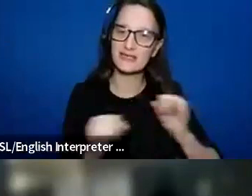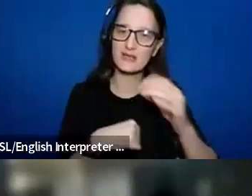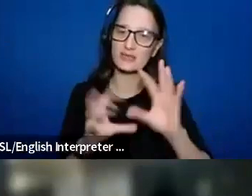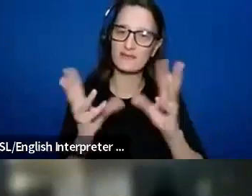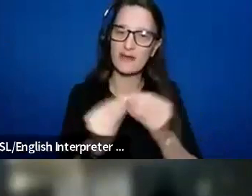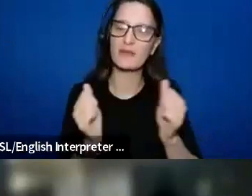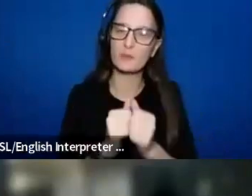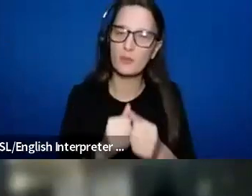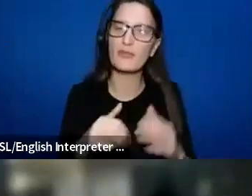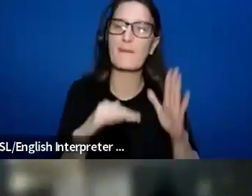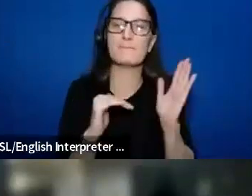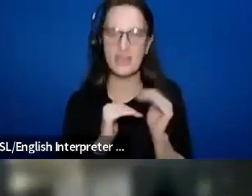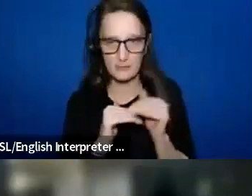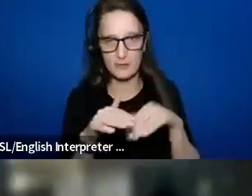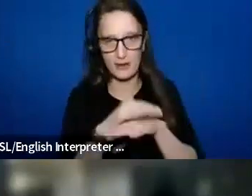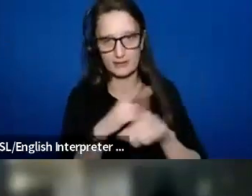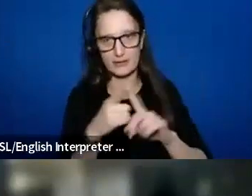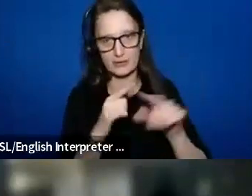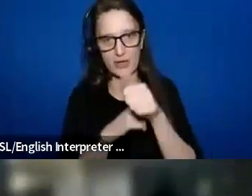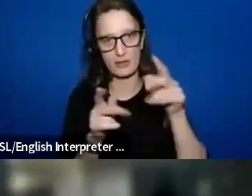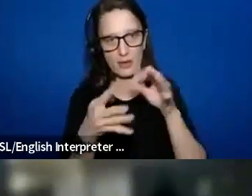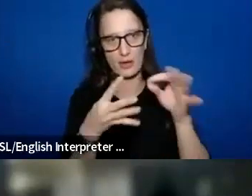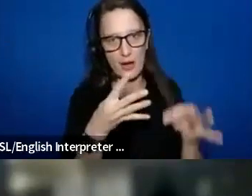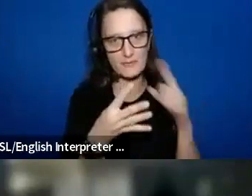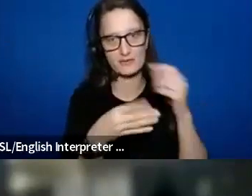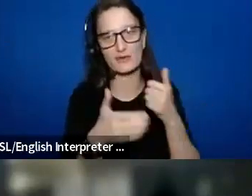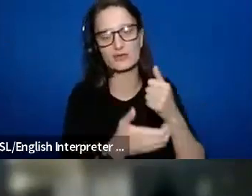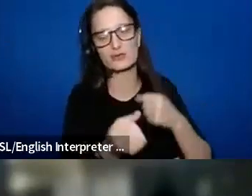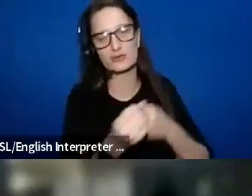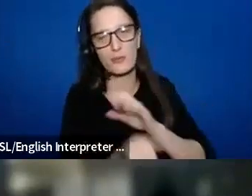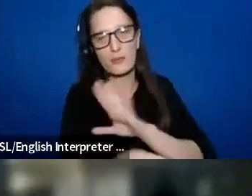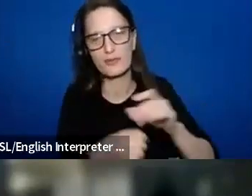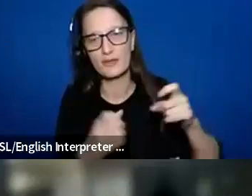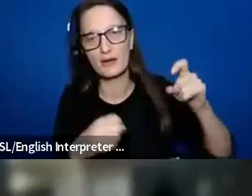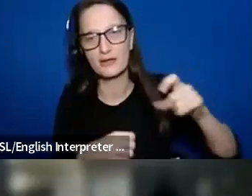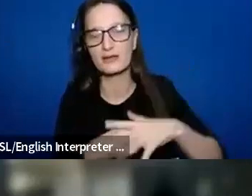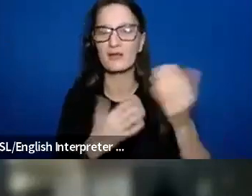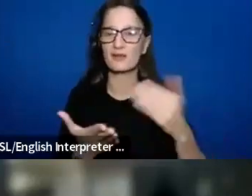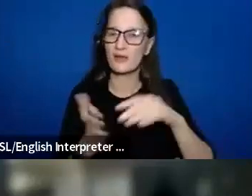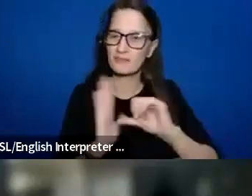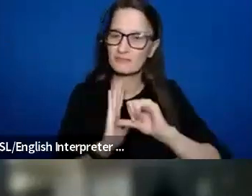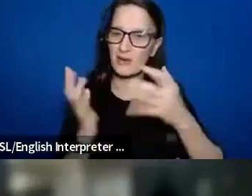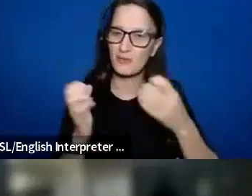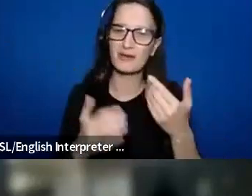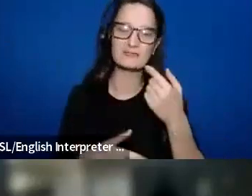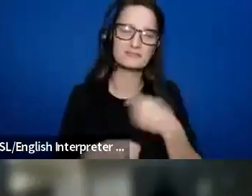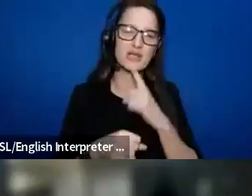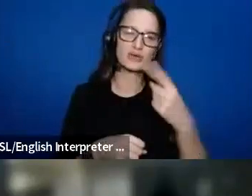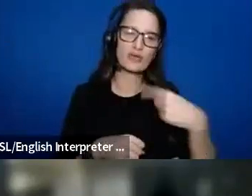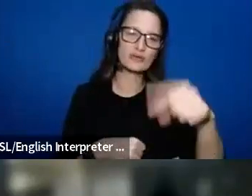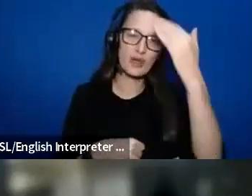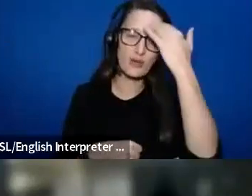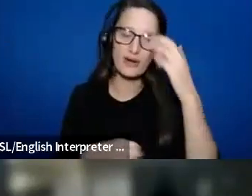least access to other options to support those needs. So again, just want to make sure that folks are aware of what the